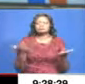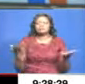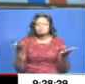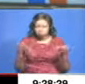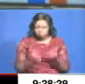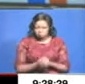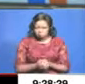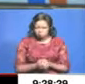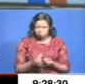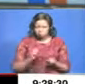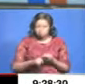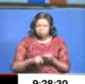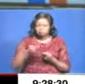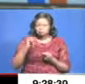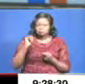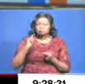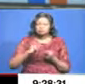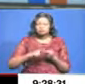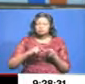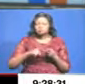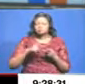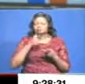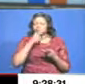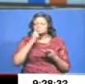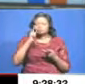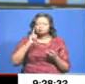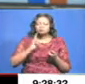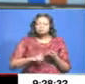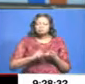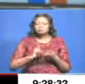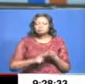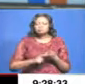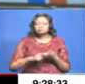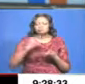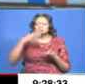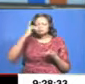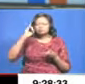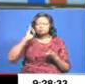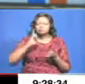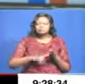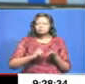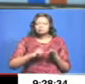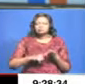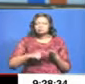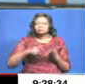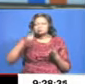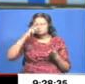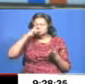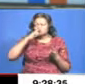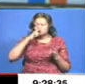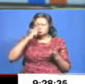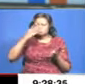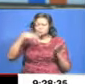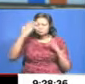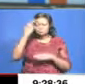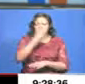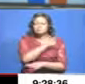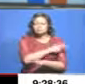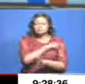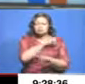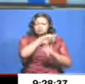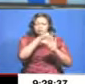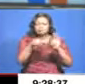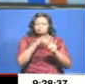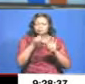Research Institute, Kenyatta National Hospital, the University of Nairobi, and also the Aga Khan University Hospital. The equipment will